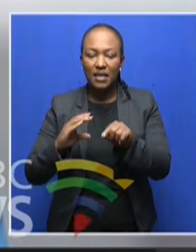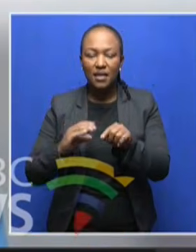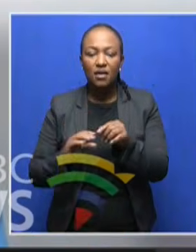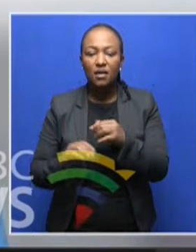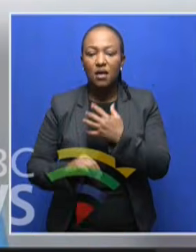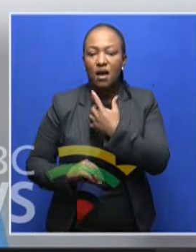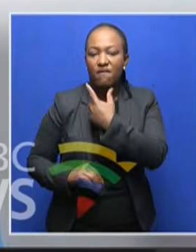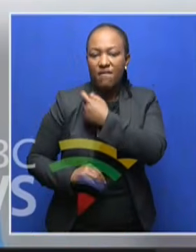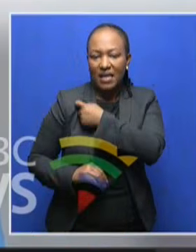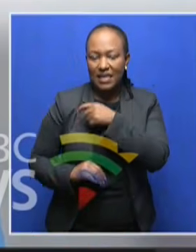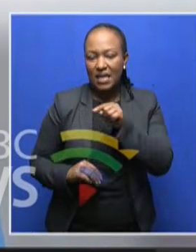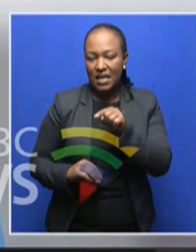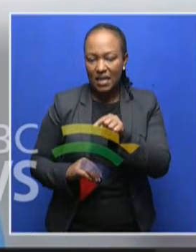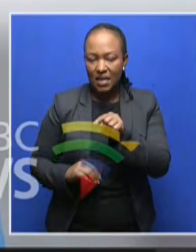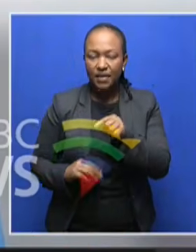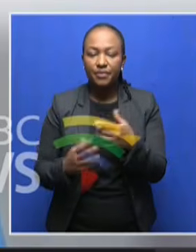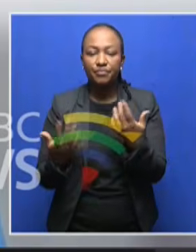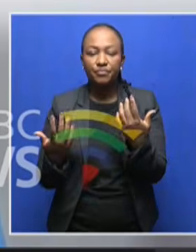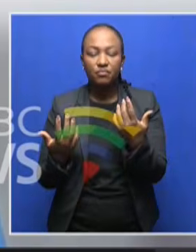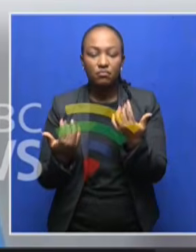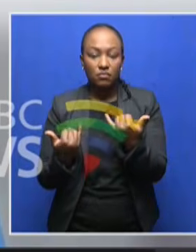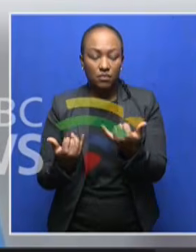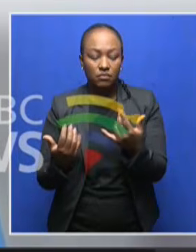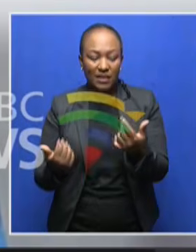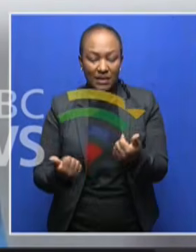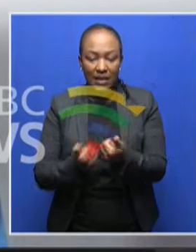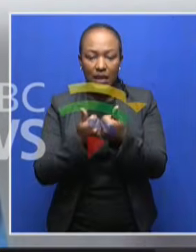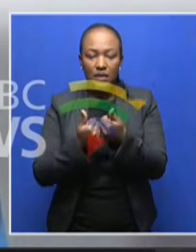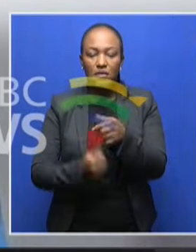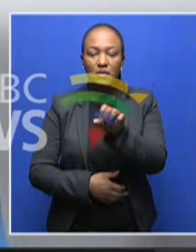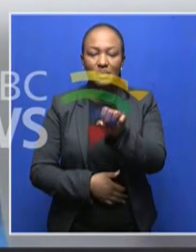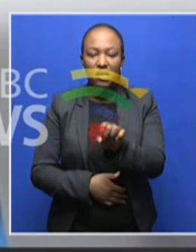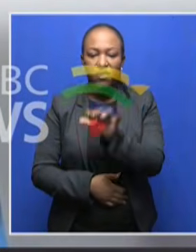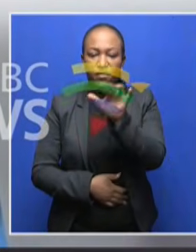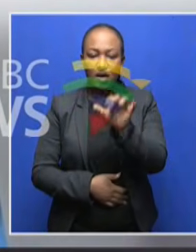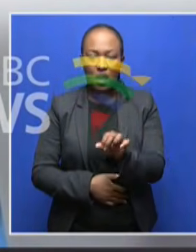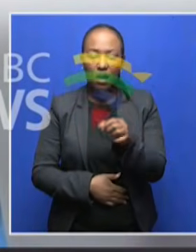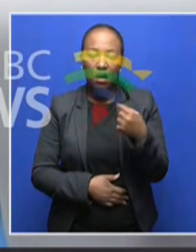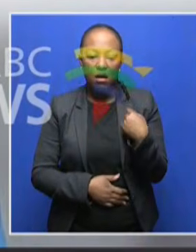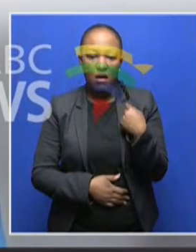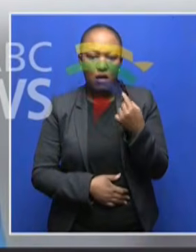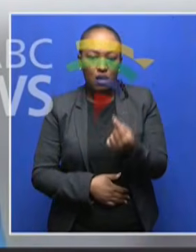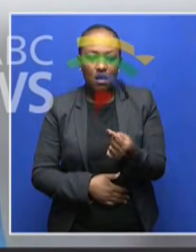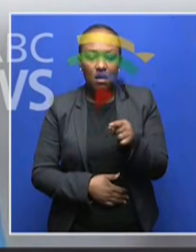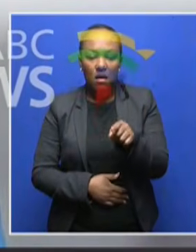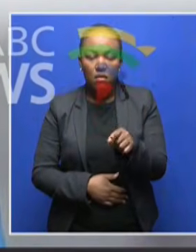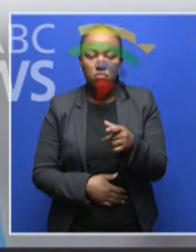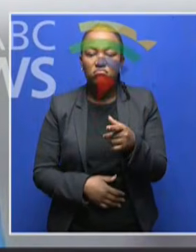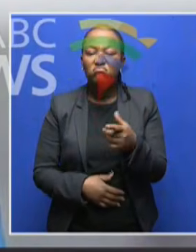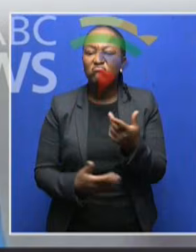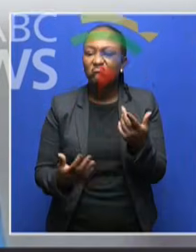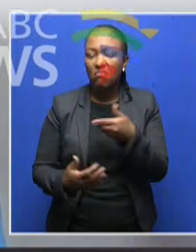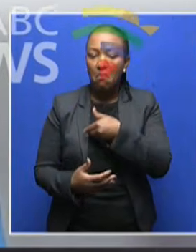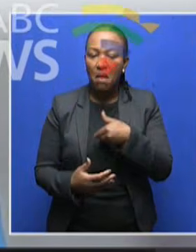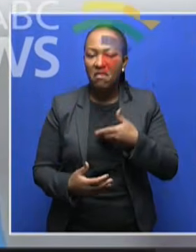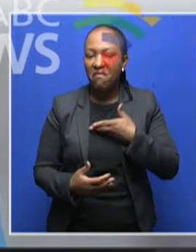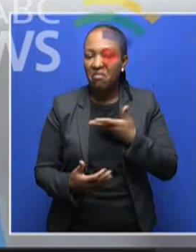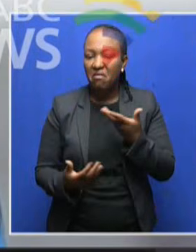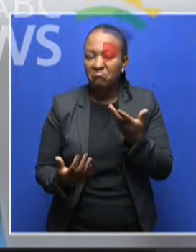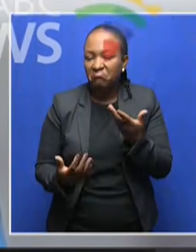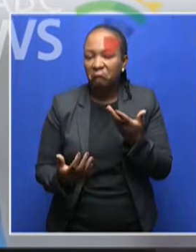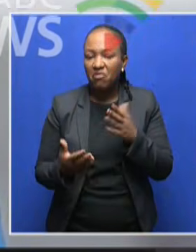mentioned earlier, I think one of the challenges that we do face in South Africa is a complacency that has set in to the country in terms